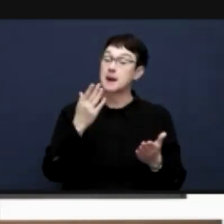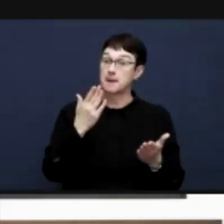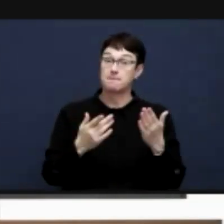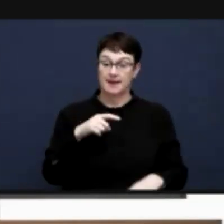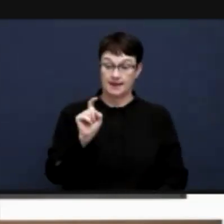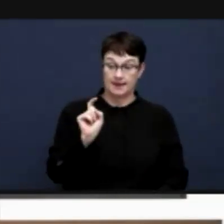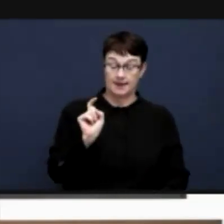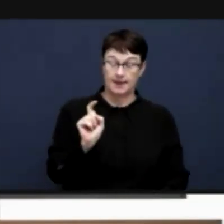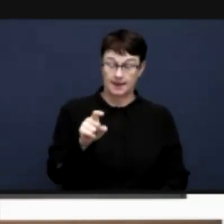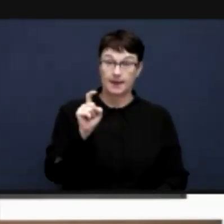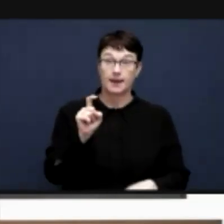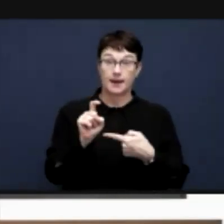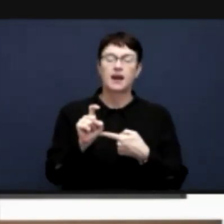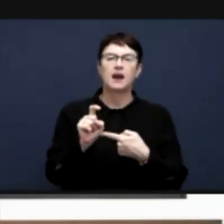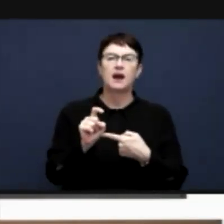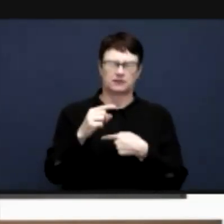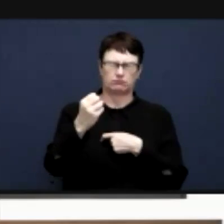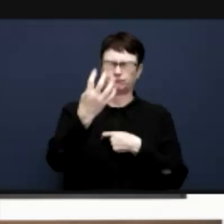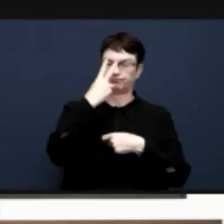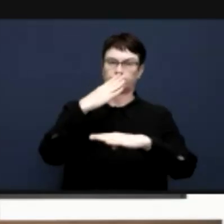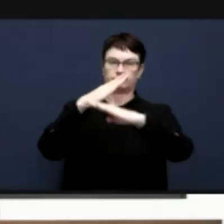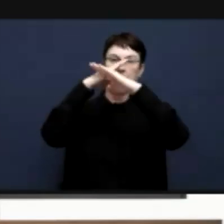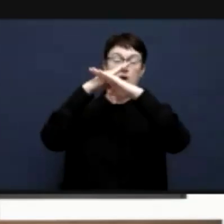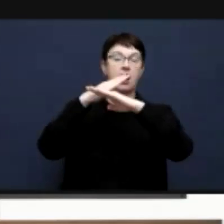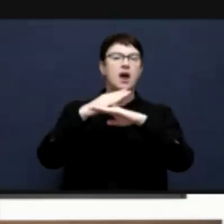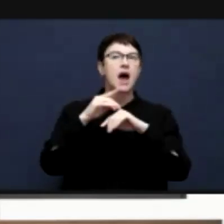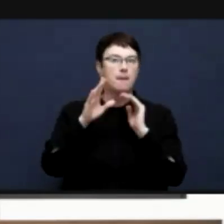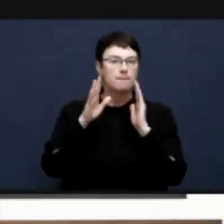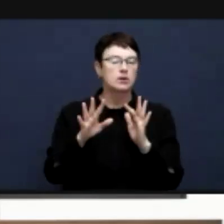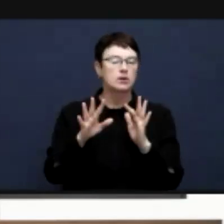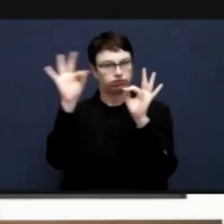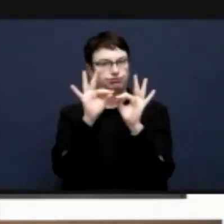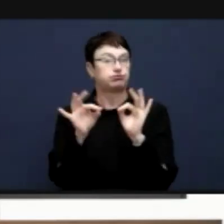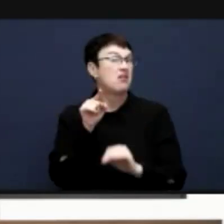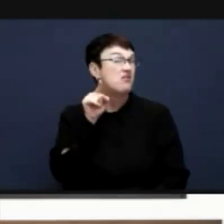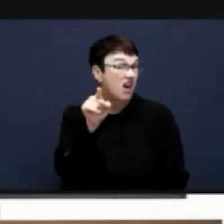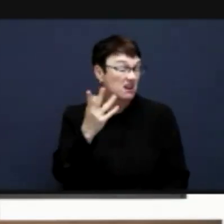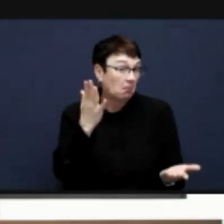in context, in summary, etc.? So I think that's...